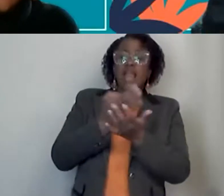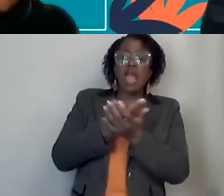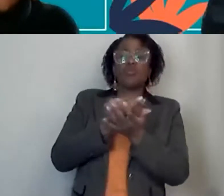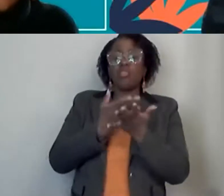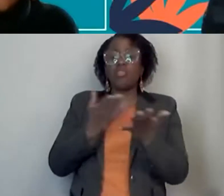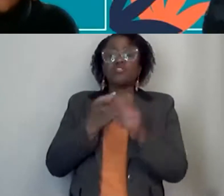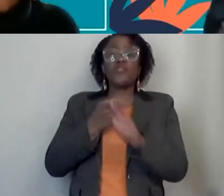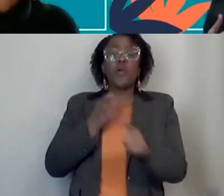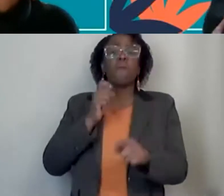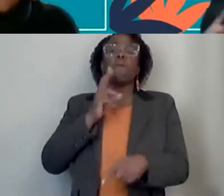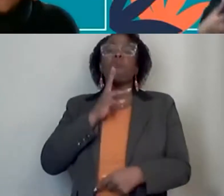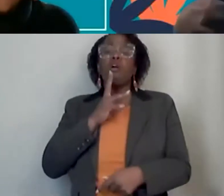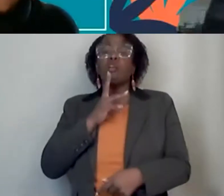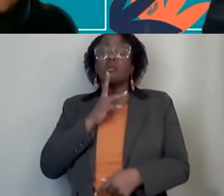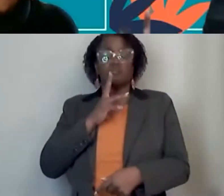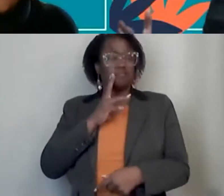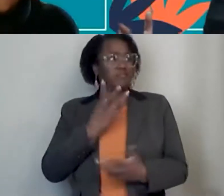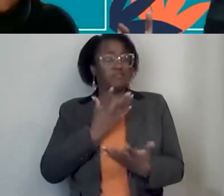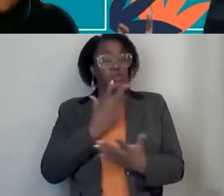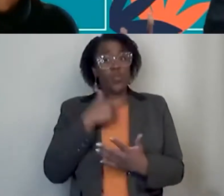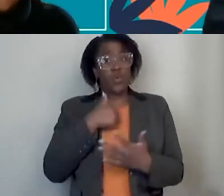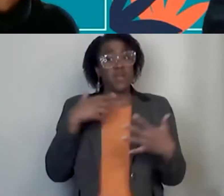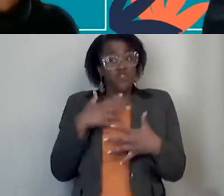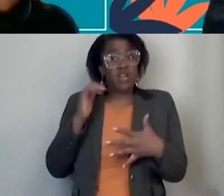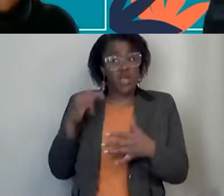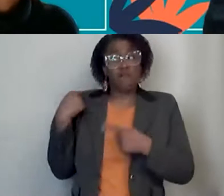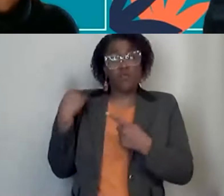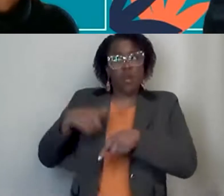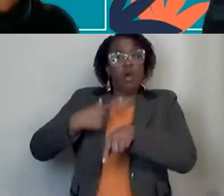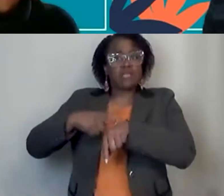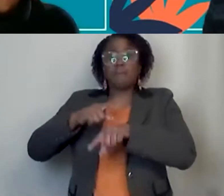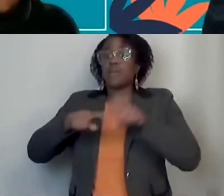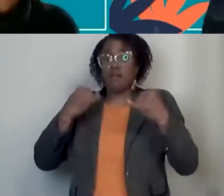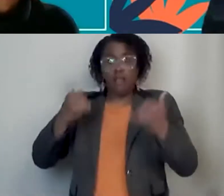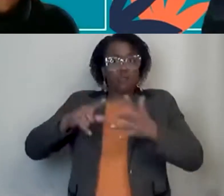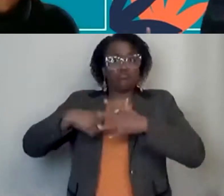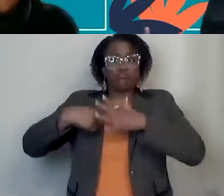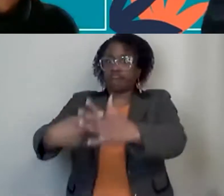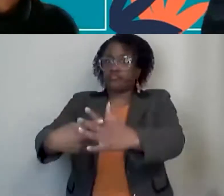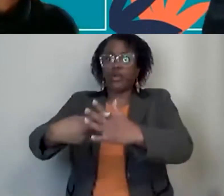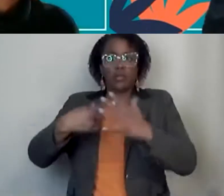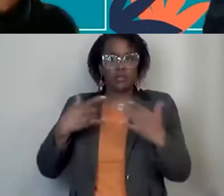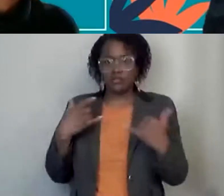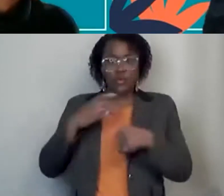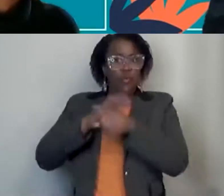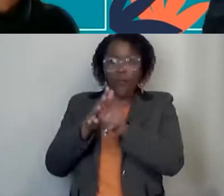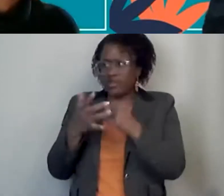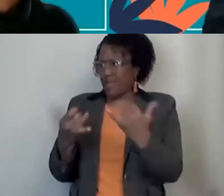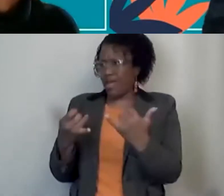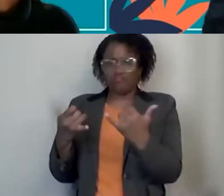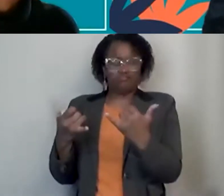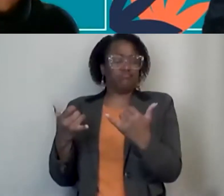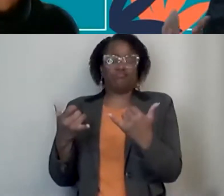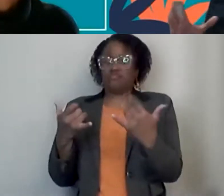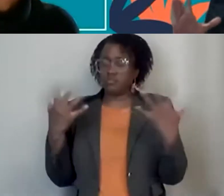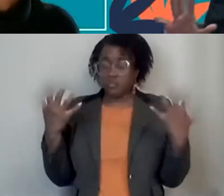of water. This has been feared for a long time, but this is now unraveling in the time of COVID. So we